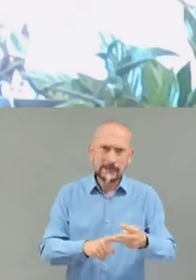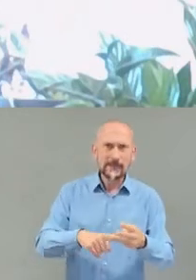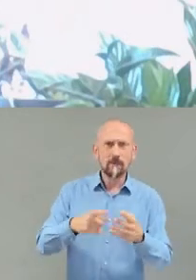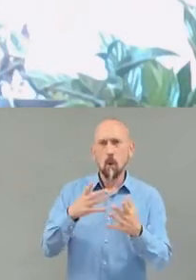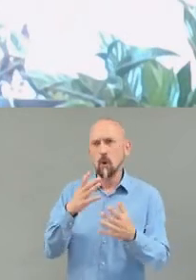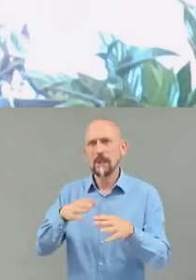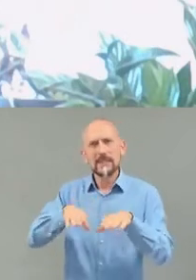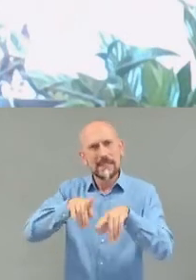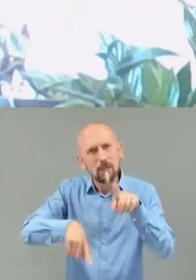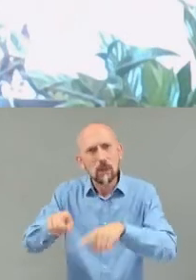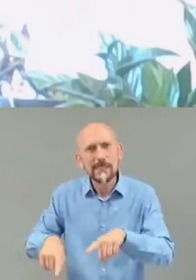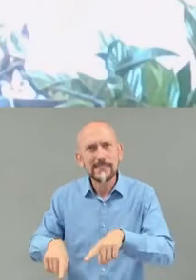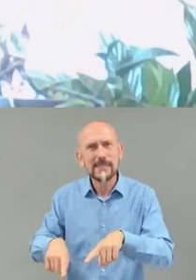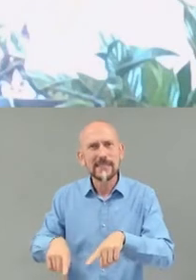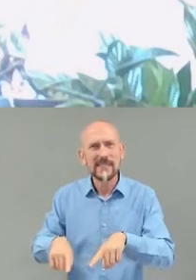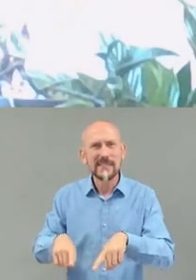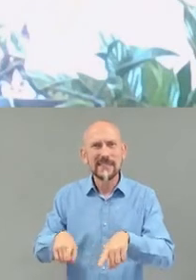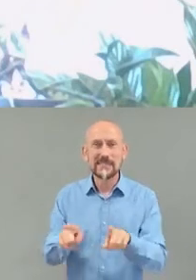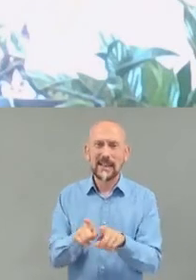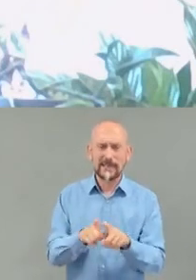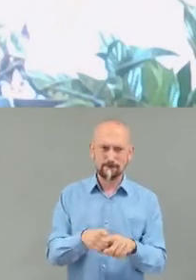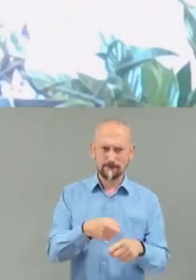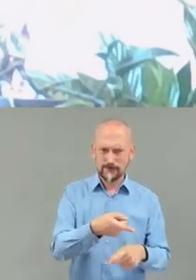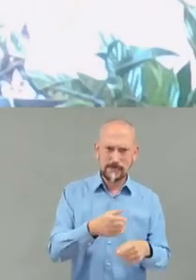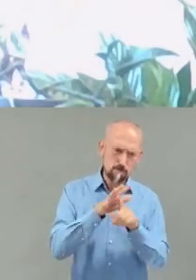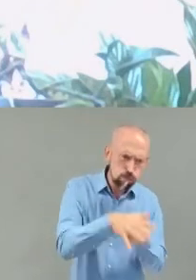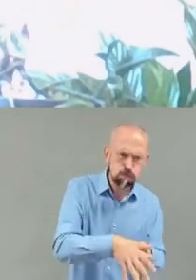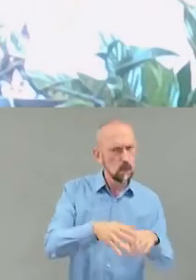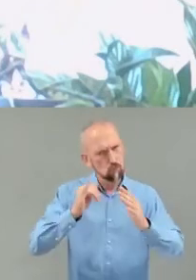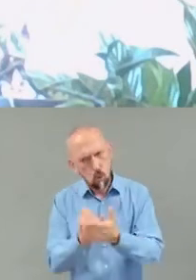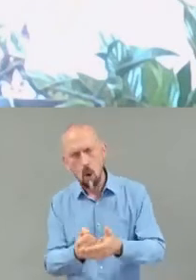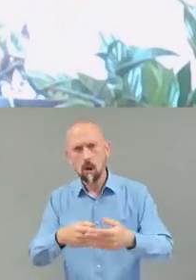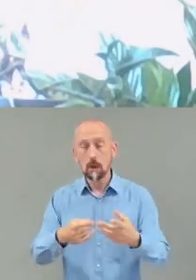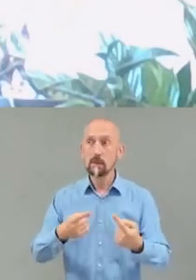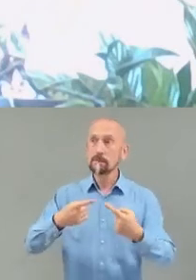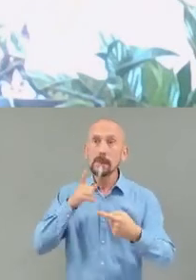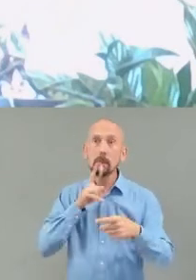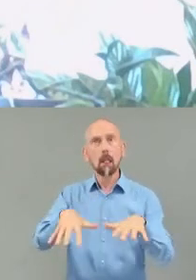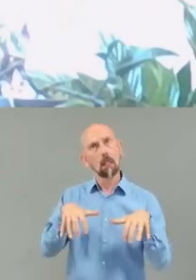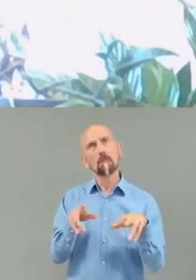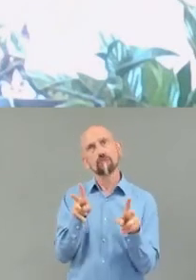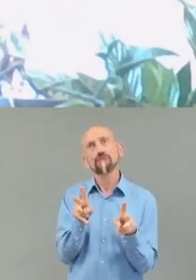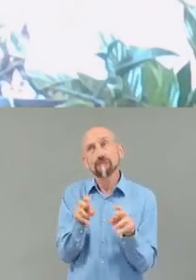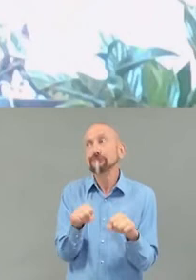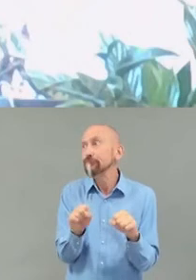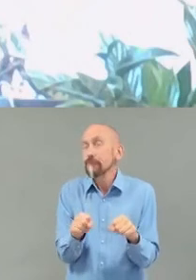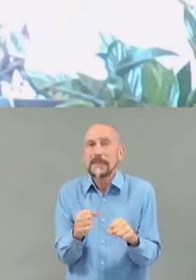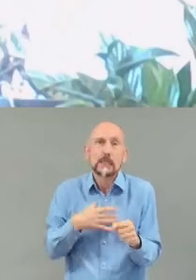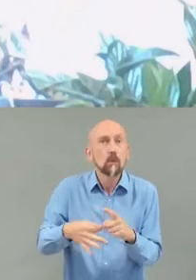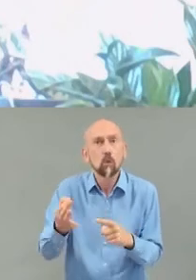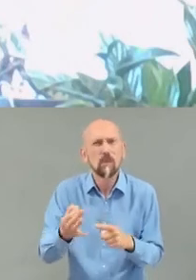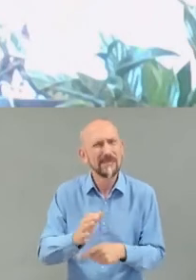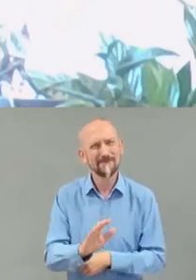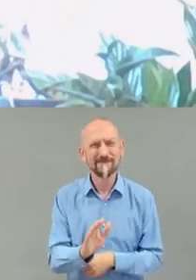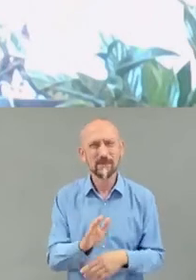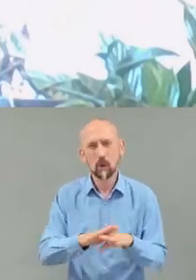where everyone nods that the isms are wrong and we should all do better. Instead, we are learning from the